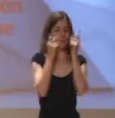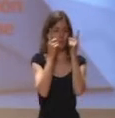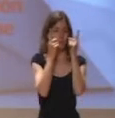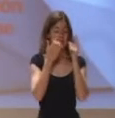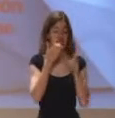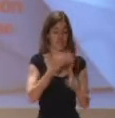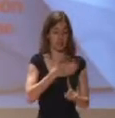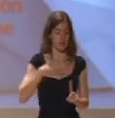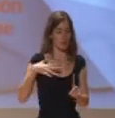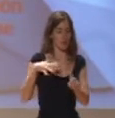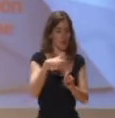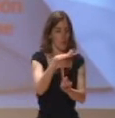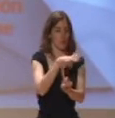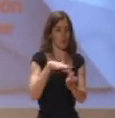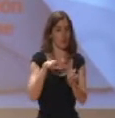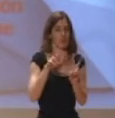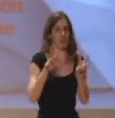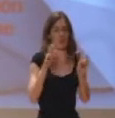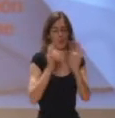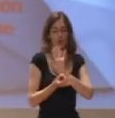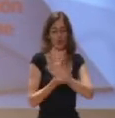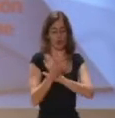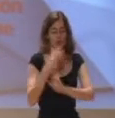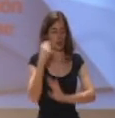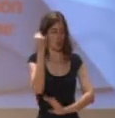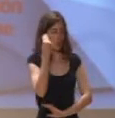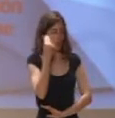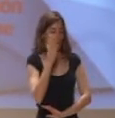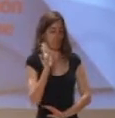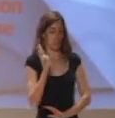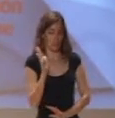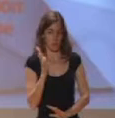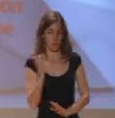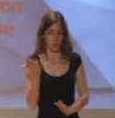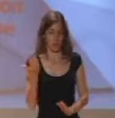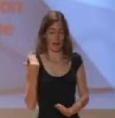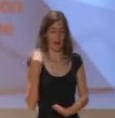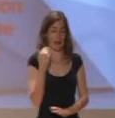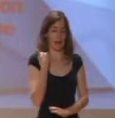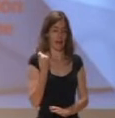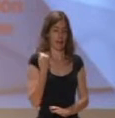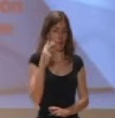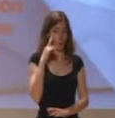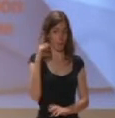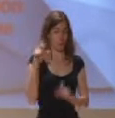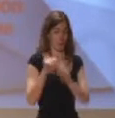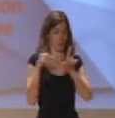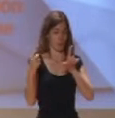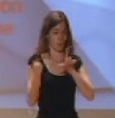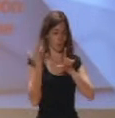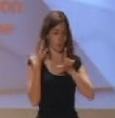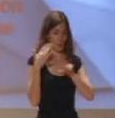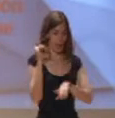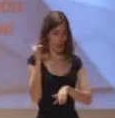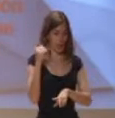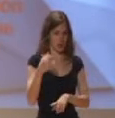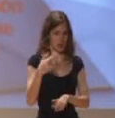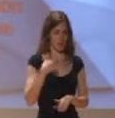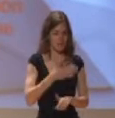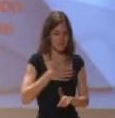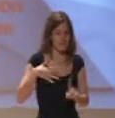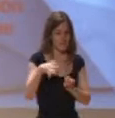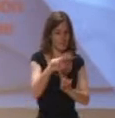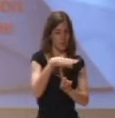but then we realized that if we wanted to create an ecosystem, such as the one that I showed a few minutes ago,